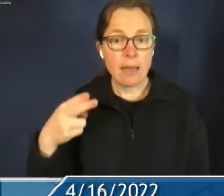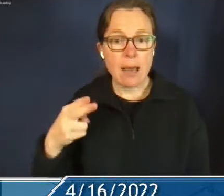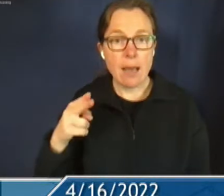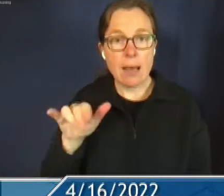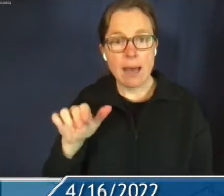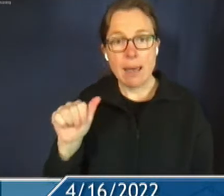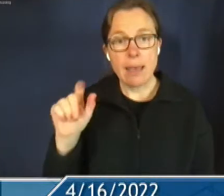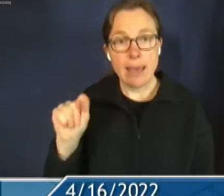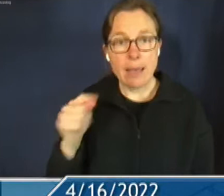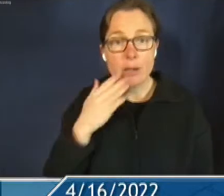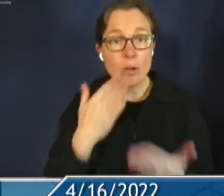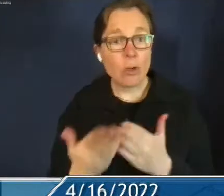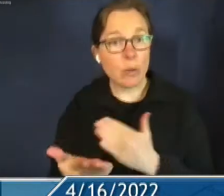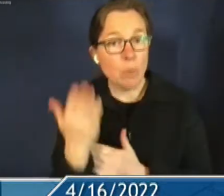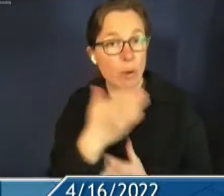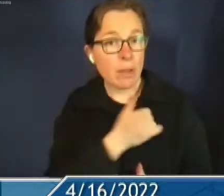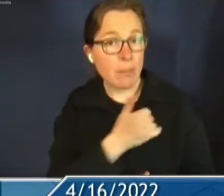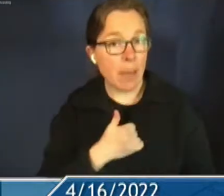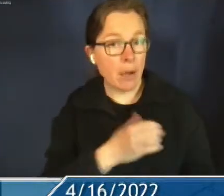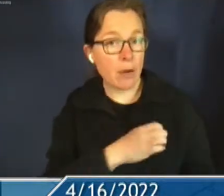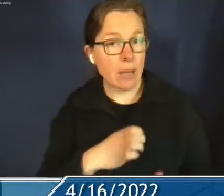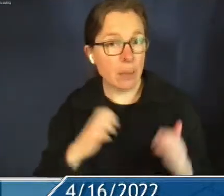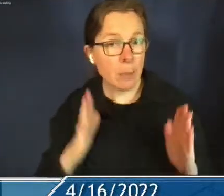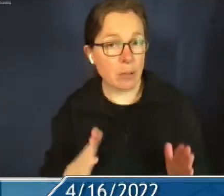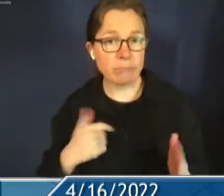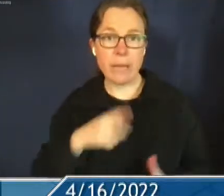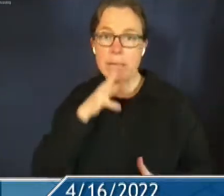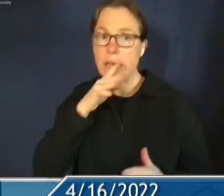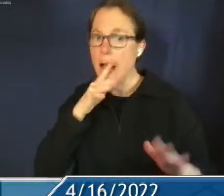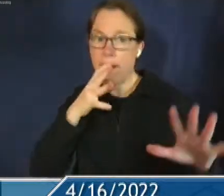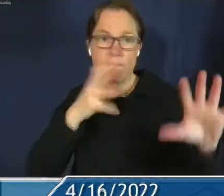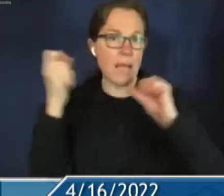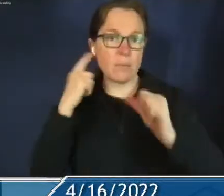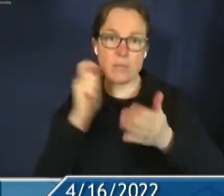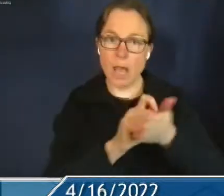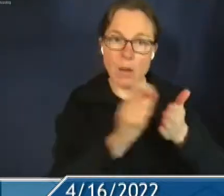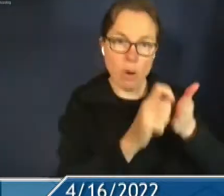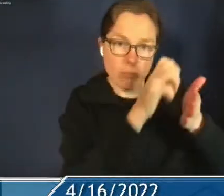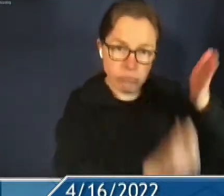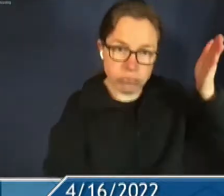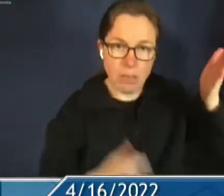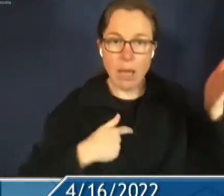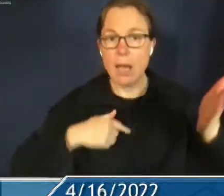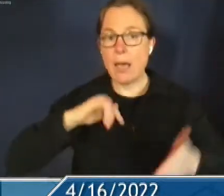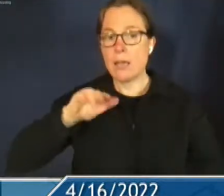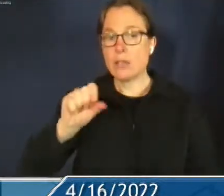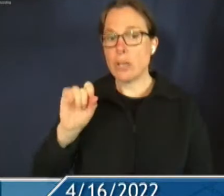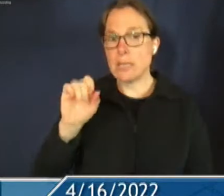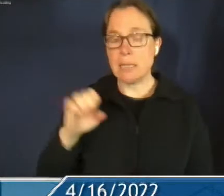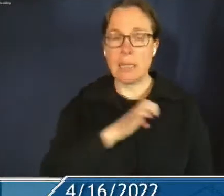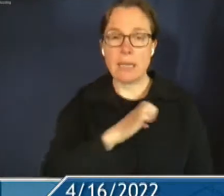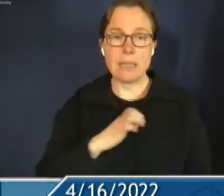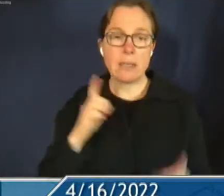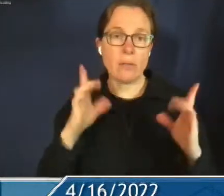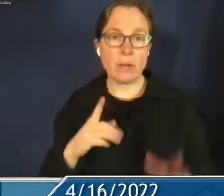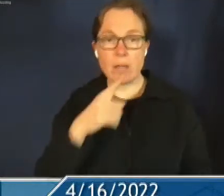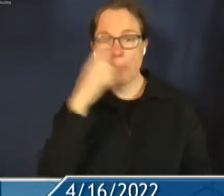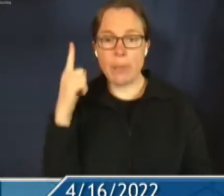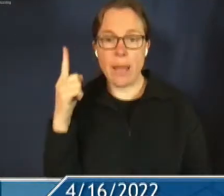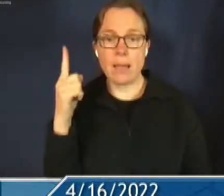Good morning, Mayor Weiler, and good morning, commissioners. I'm going to talk fast because I wrote too many words again. My name is Jesse Hyatt, and I'm the Executive Director of the Black American Chamber